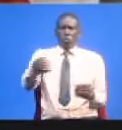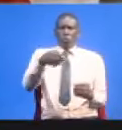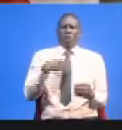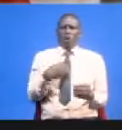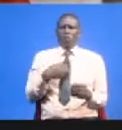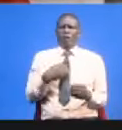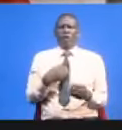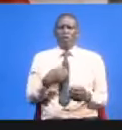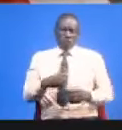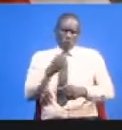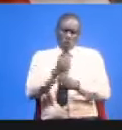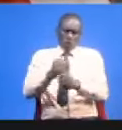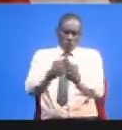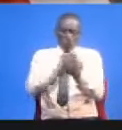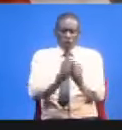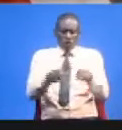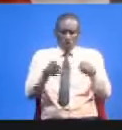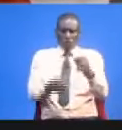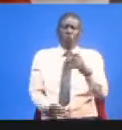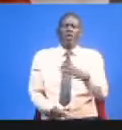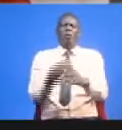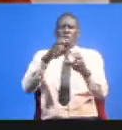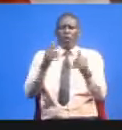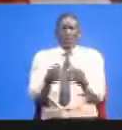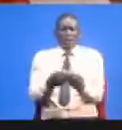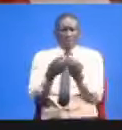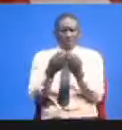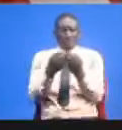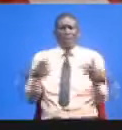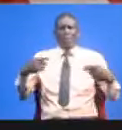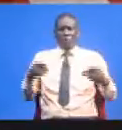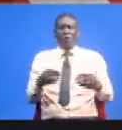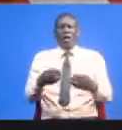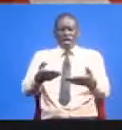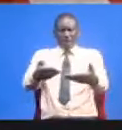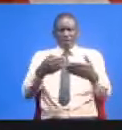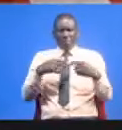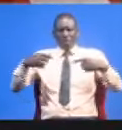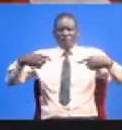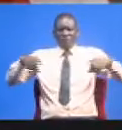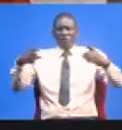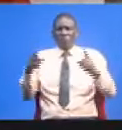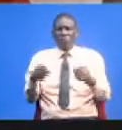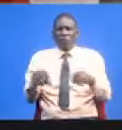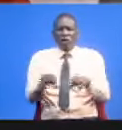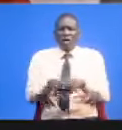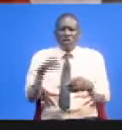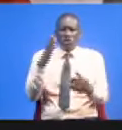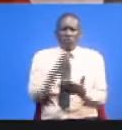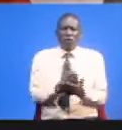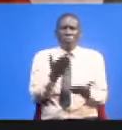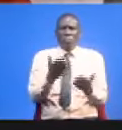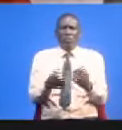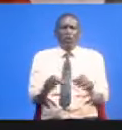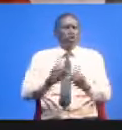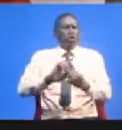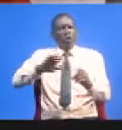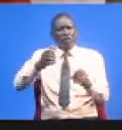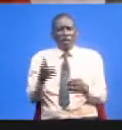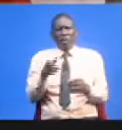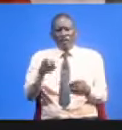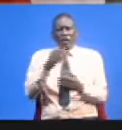through so much together, and today you showed up in record numbers to deliver a victory like really I probably like no